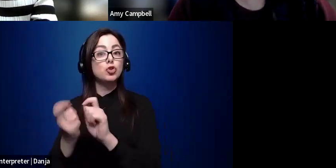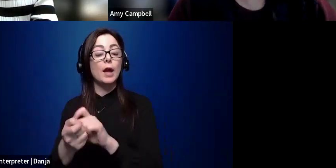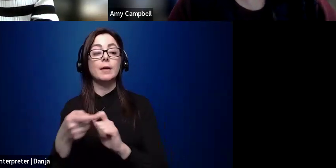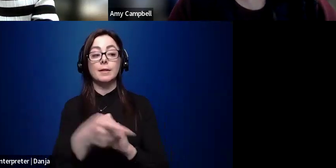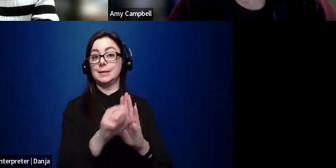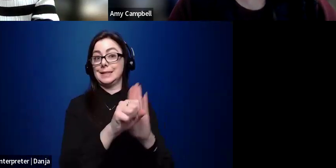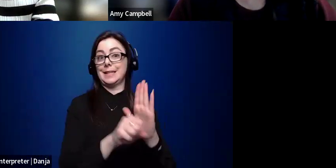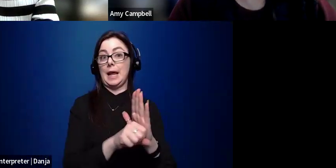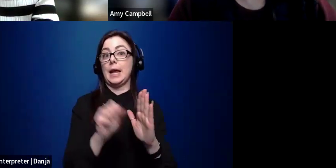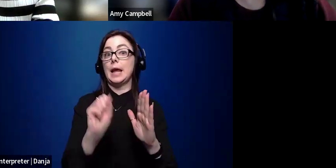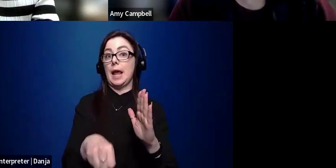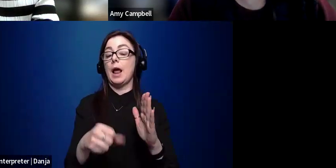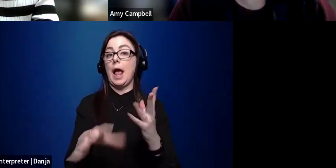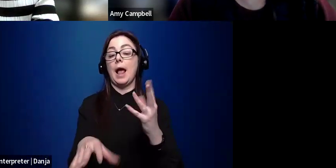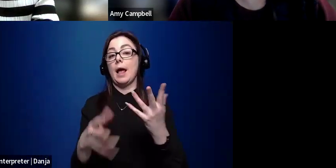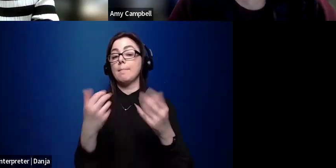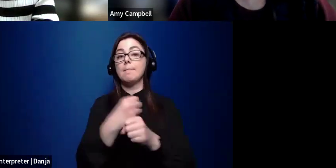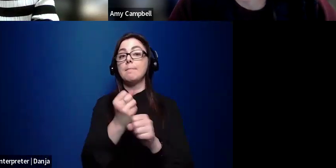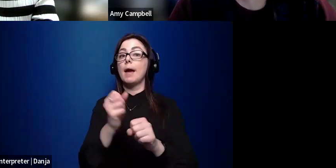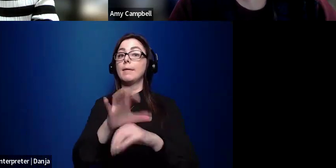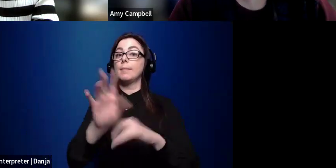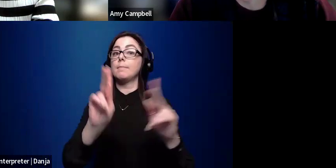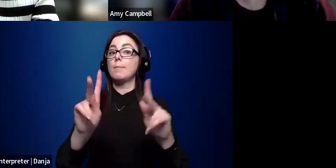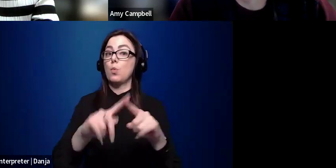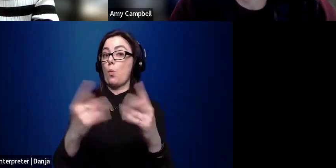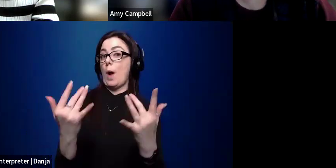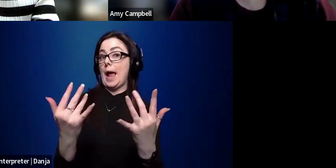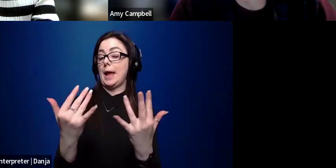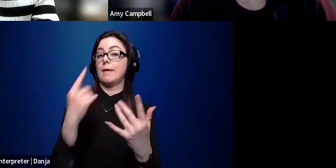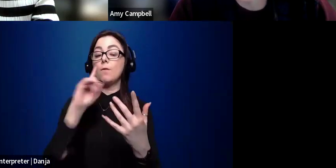Medicaid services, so waiting lists, which we have